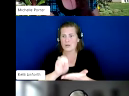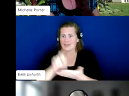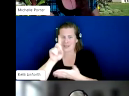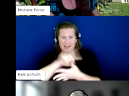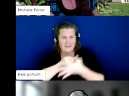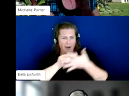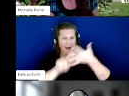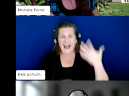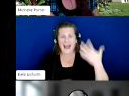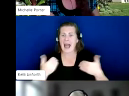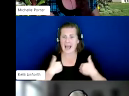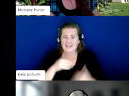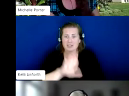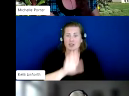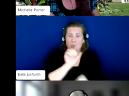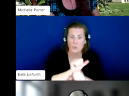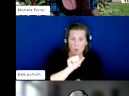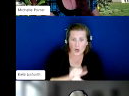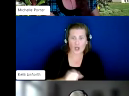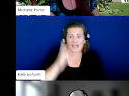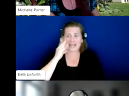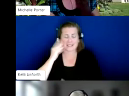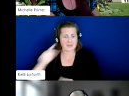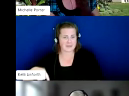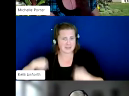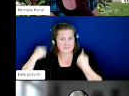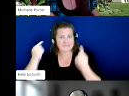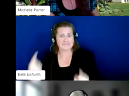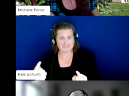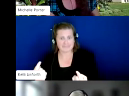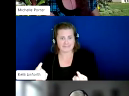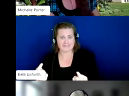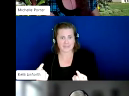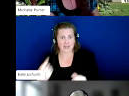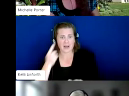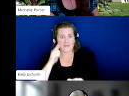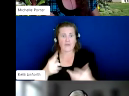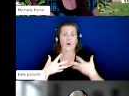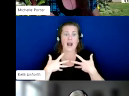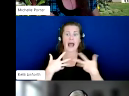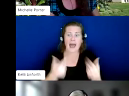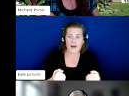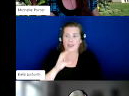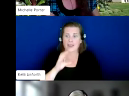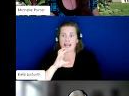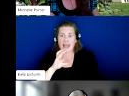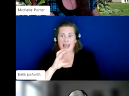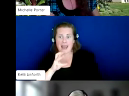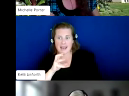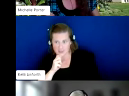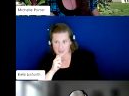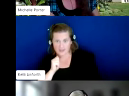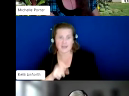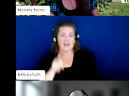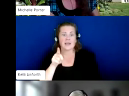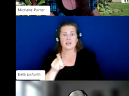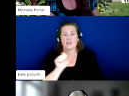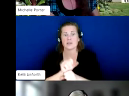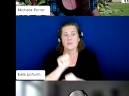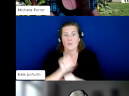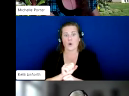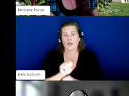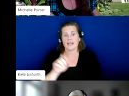and work and experience that she has done in the area of health and aging. She's been at the Faculty of